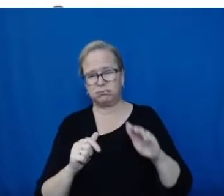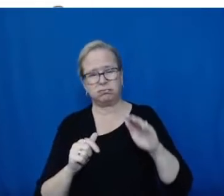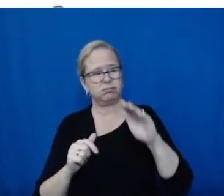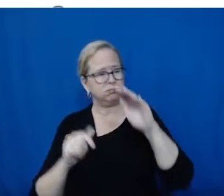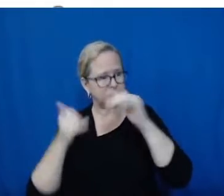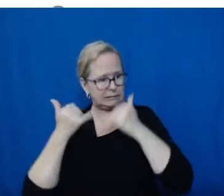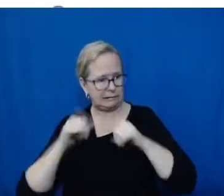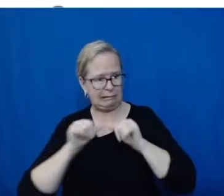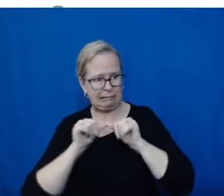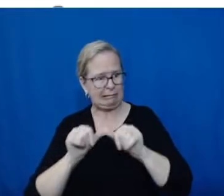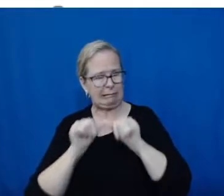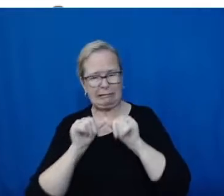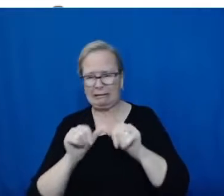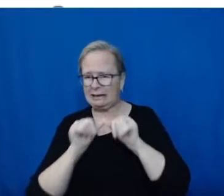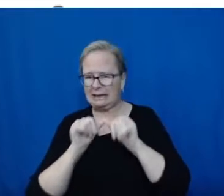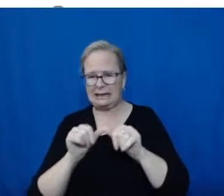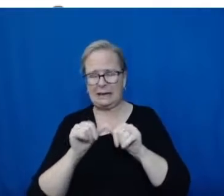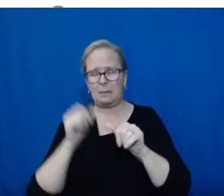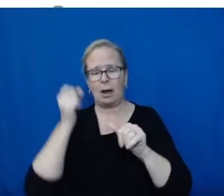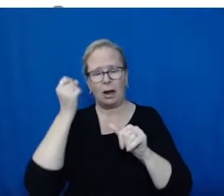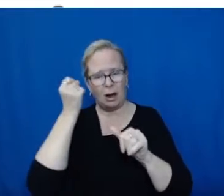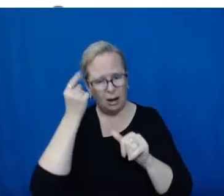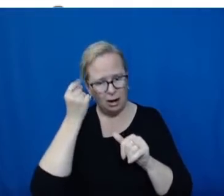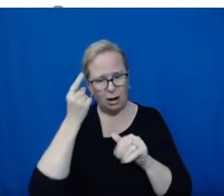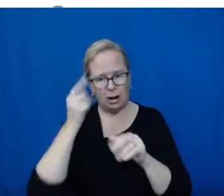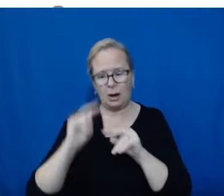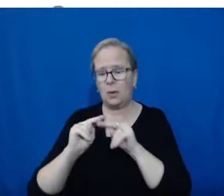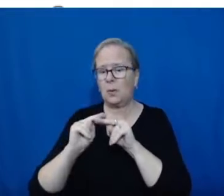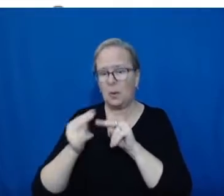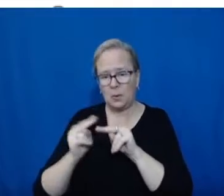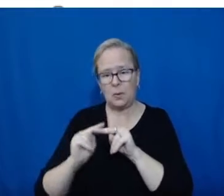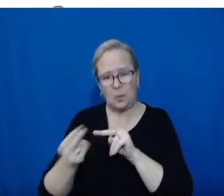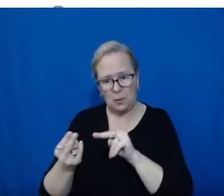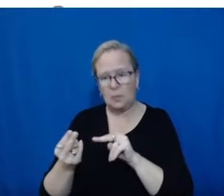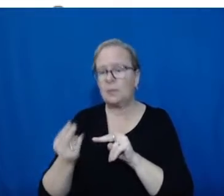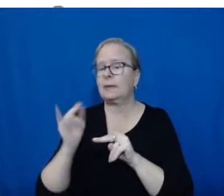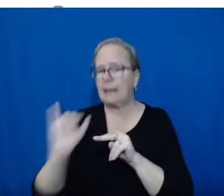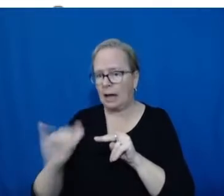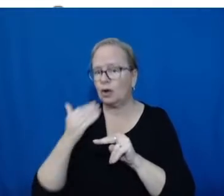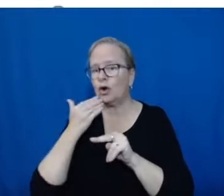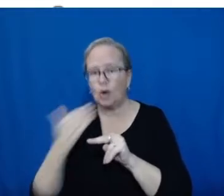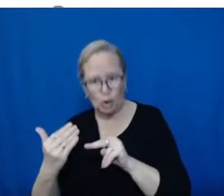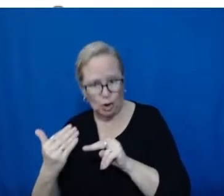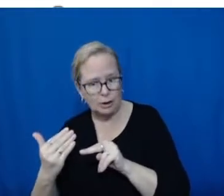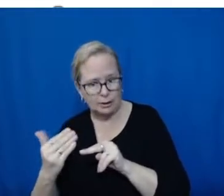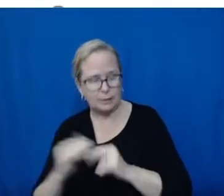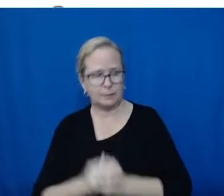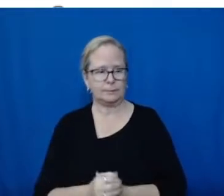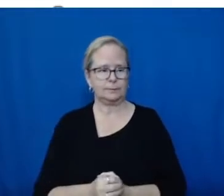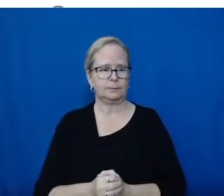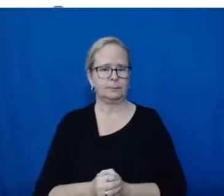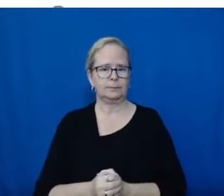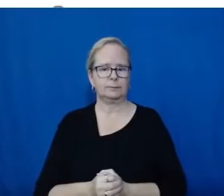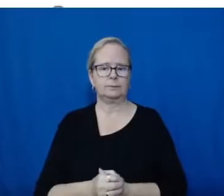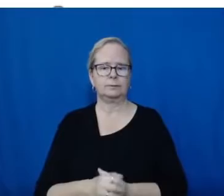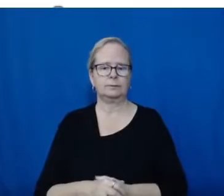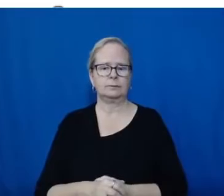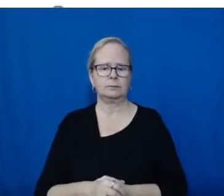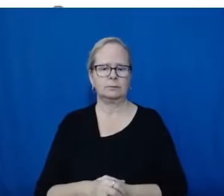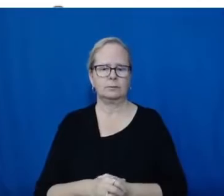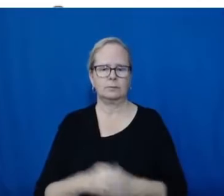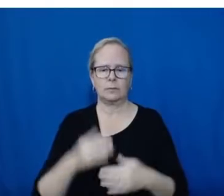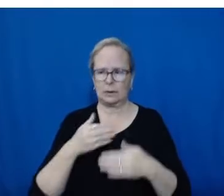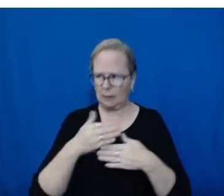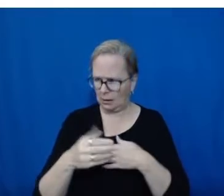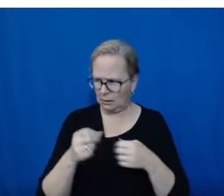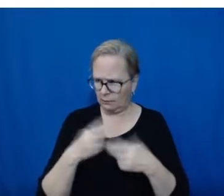being affected, but everything's trending downwards, and that is really good to see. Next slide, please. Where's that it?